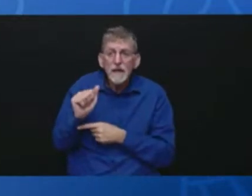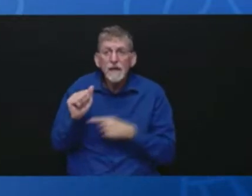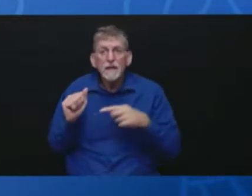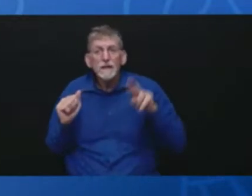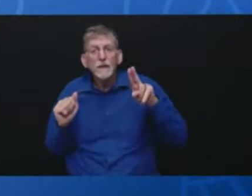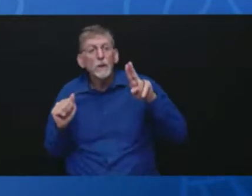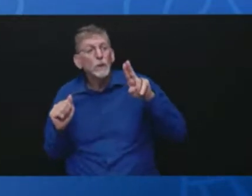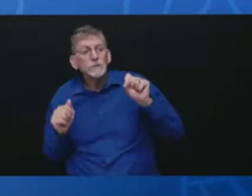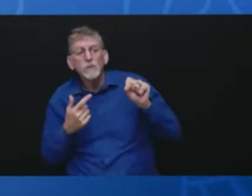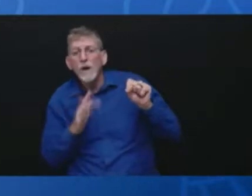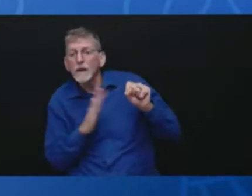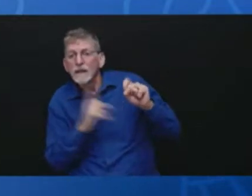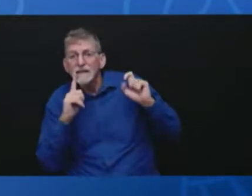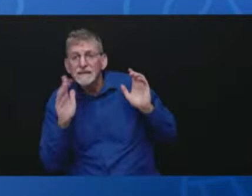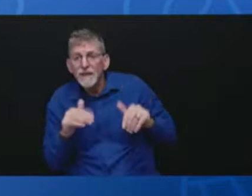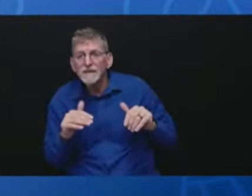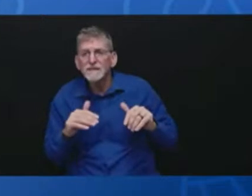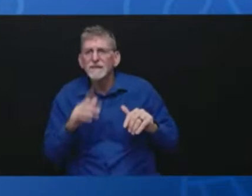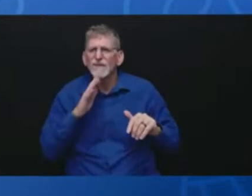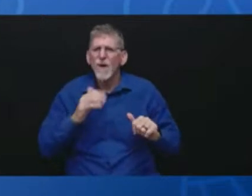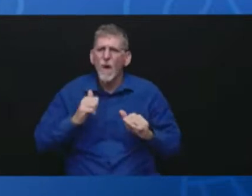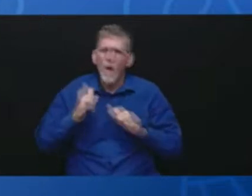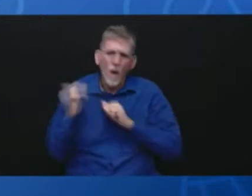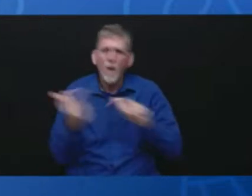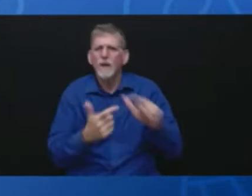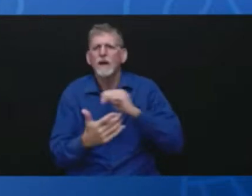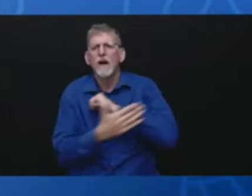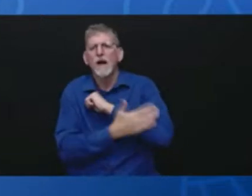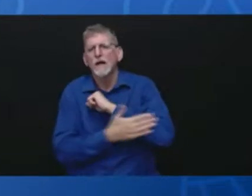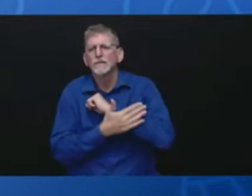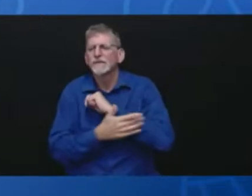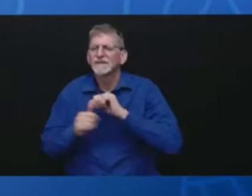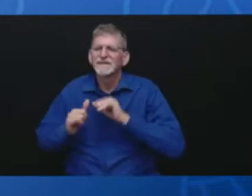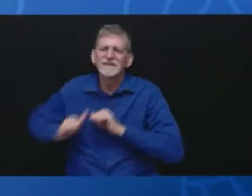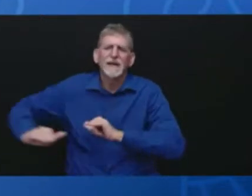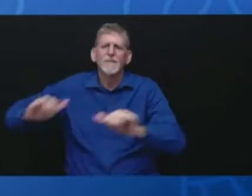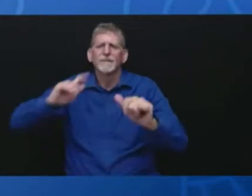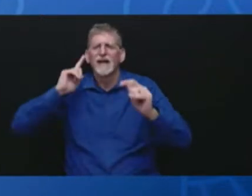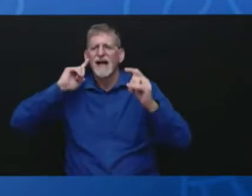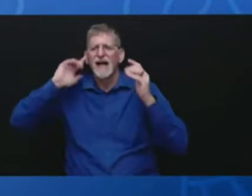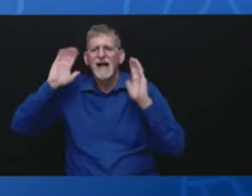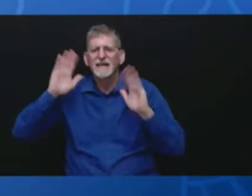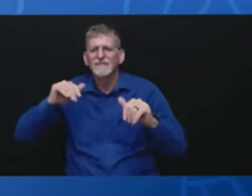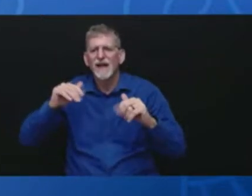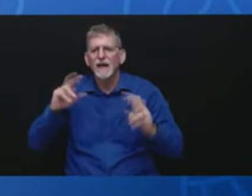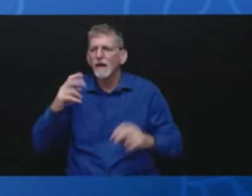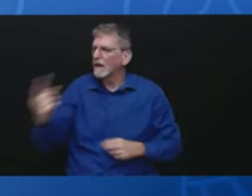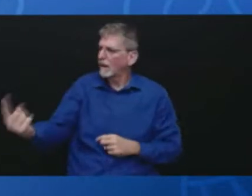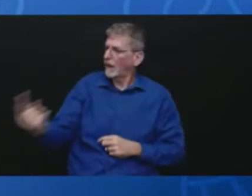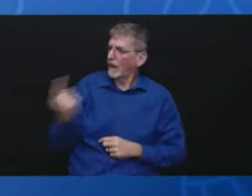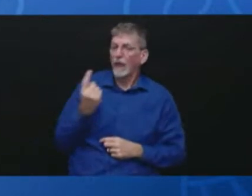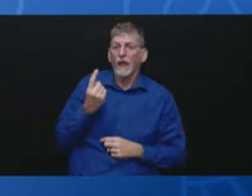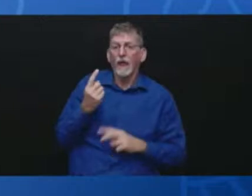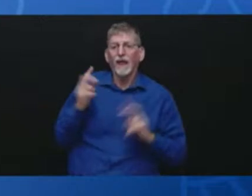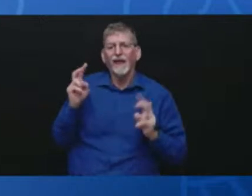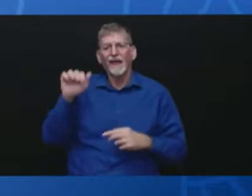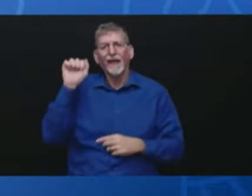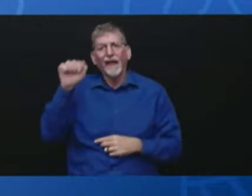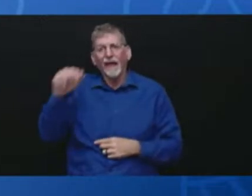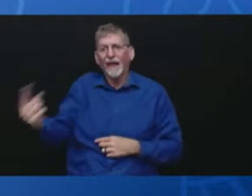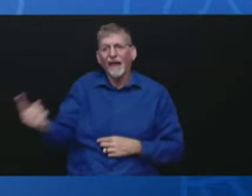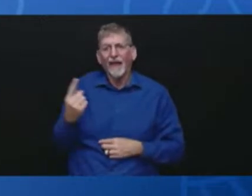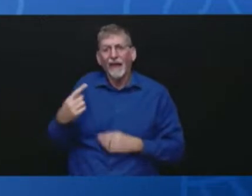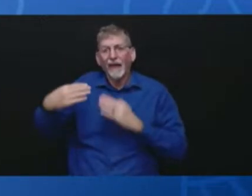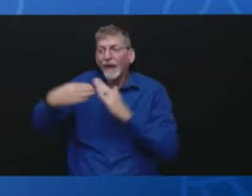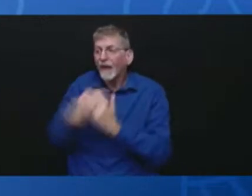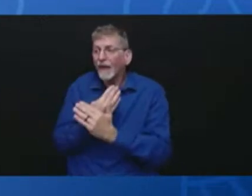nation expects. When someone is knocking on the door saying, can we come in? America's answer to that